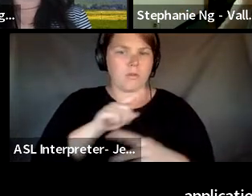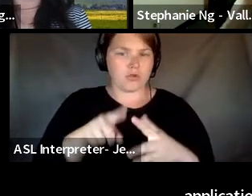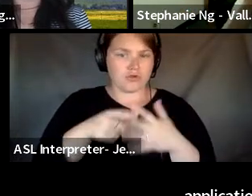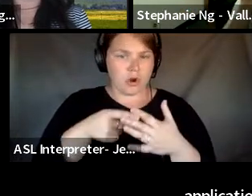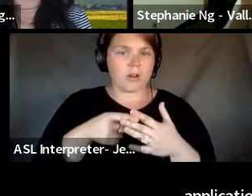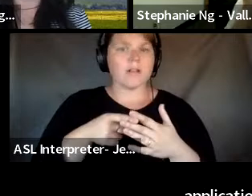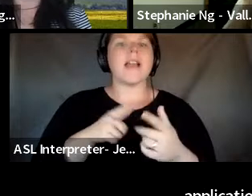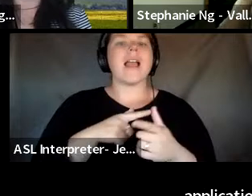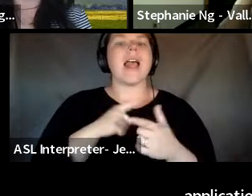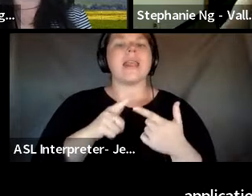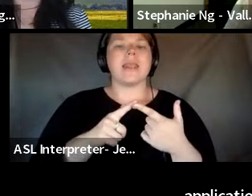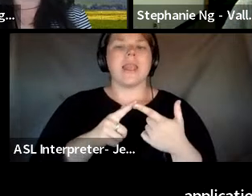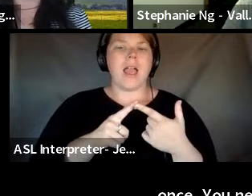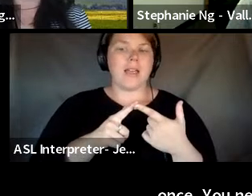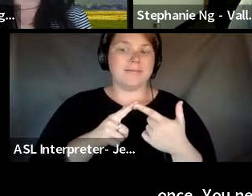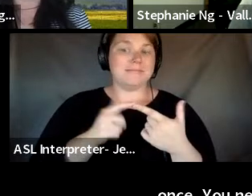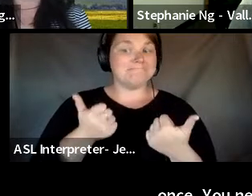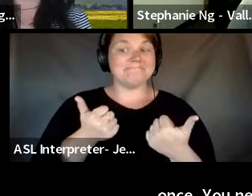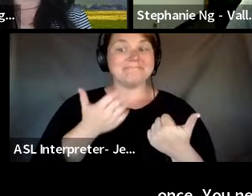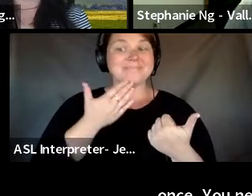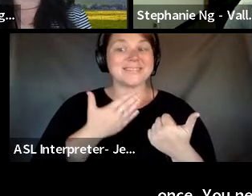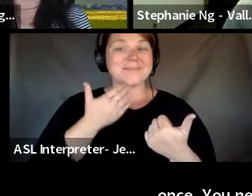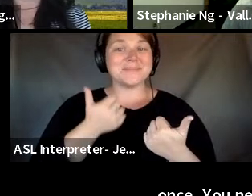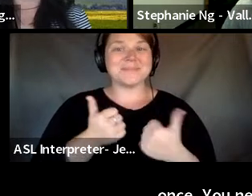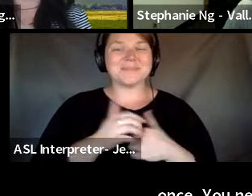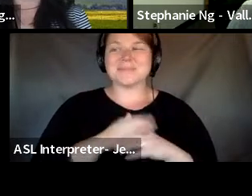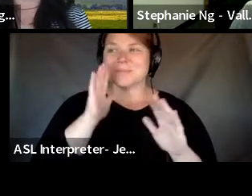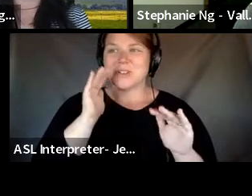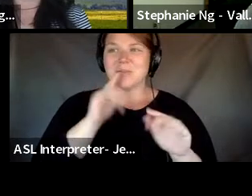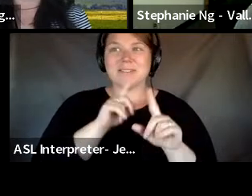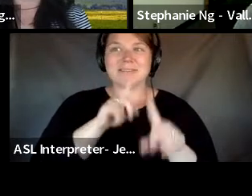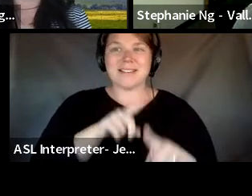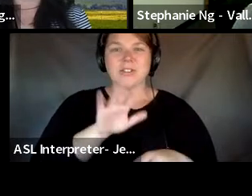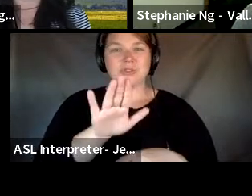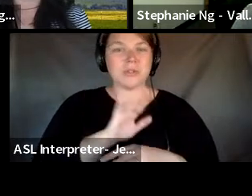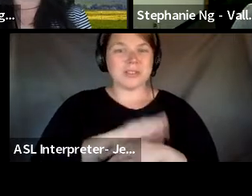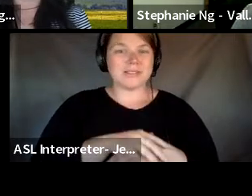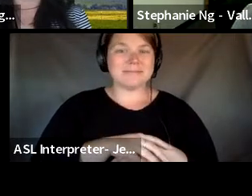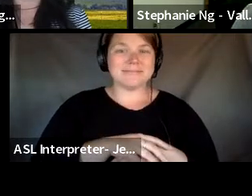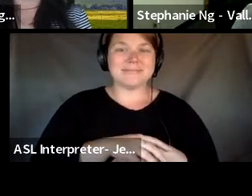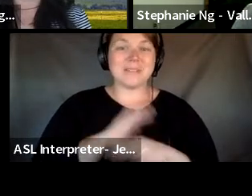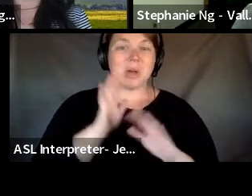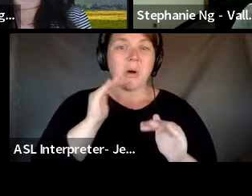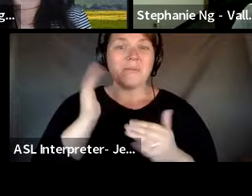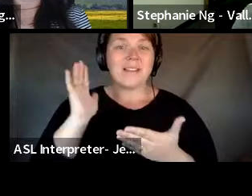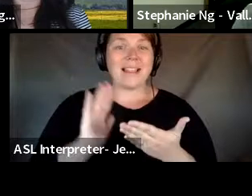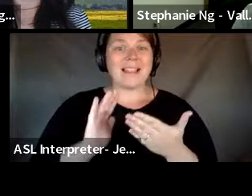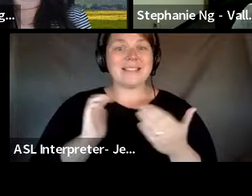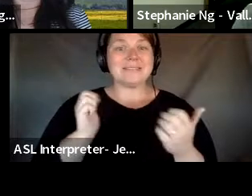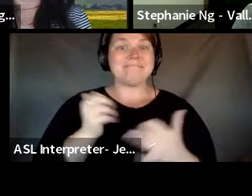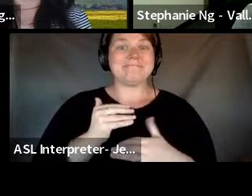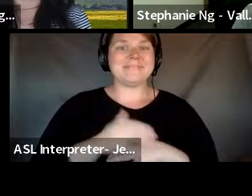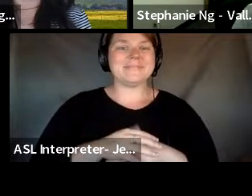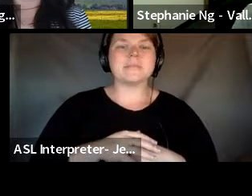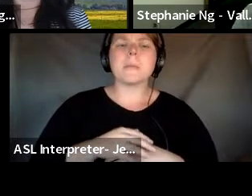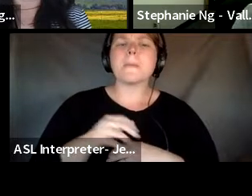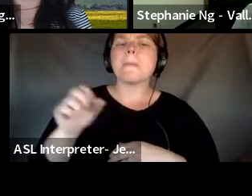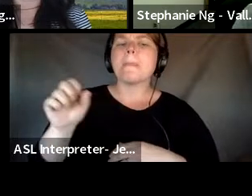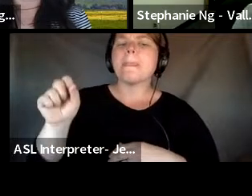and then you're good. Hopefully that made it a little bit less daunting. Yes, thank you. And it kind of just